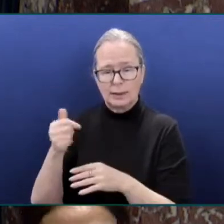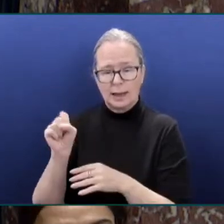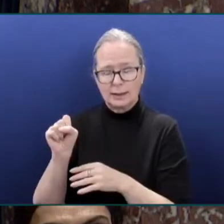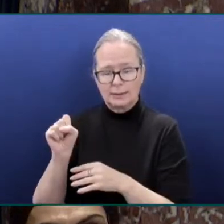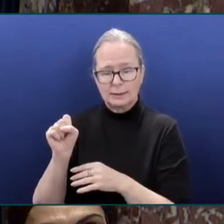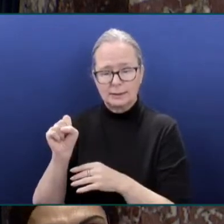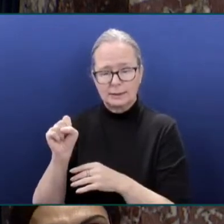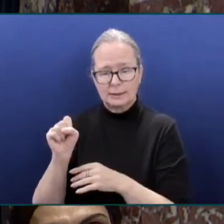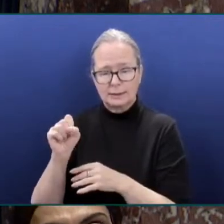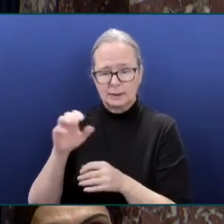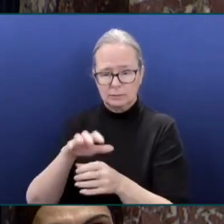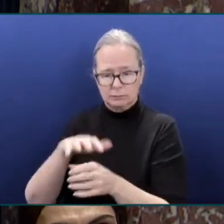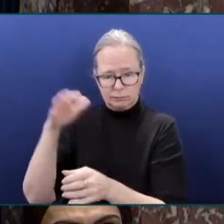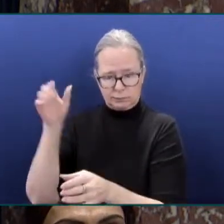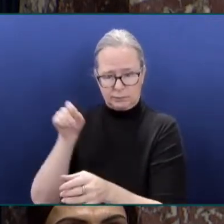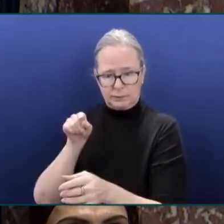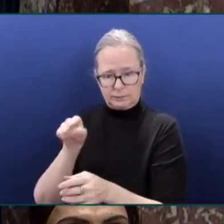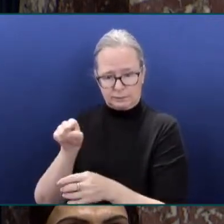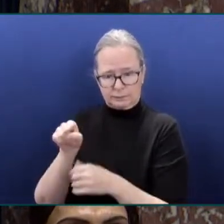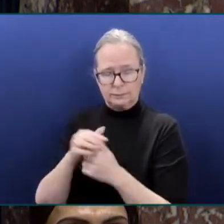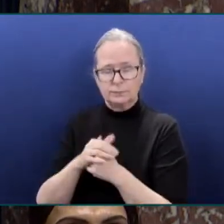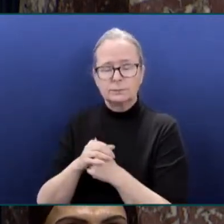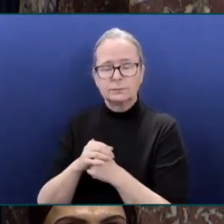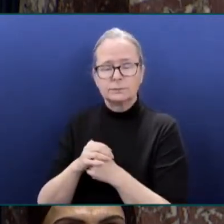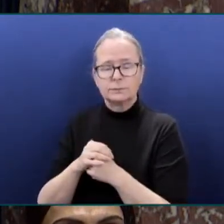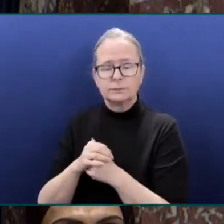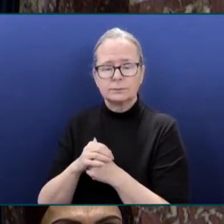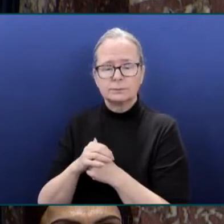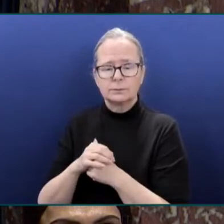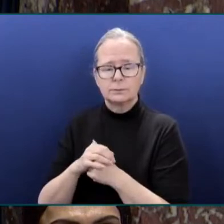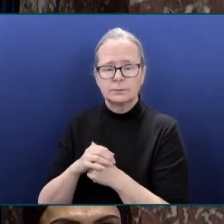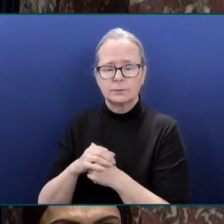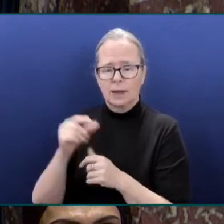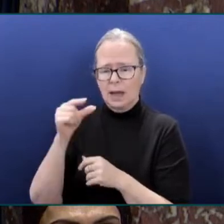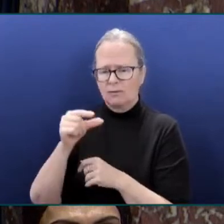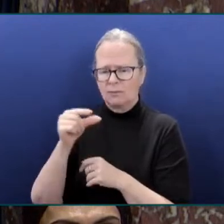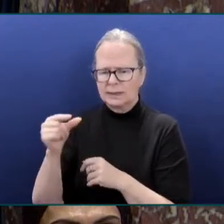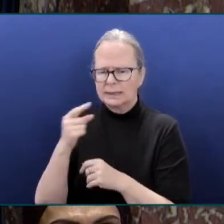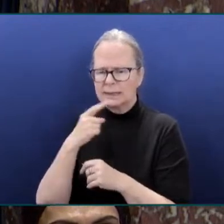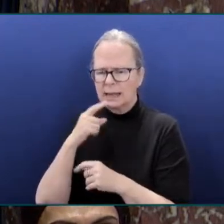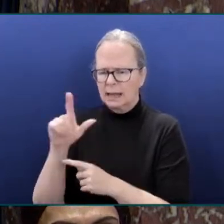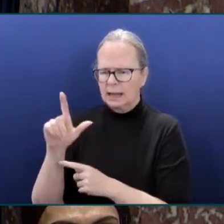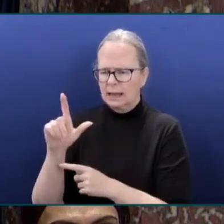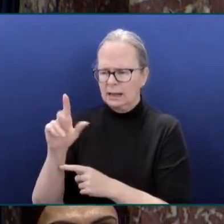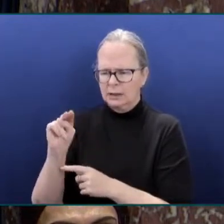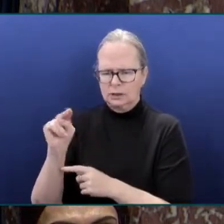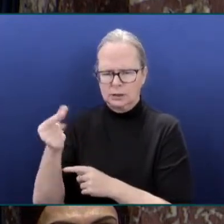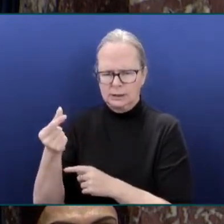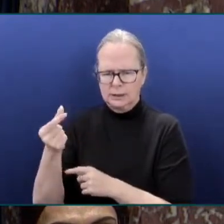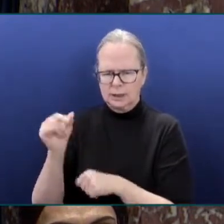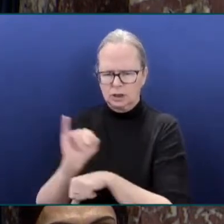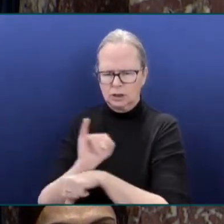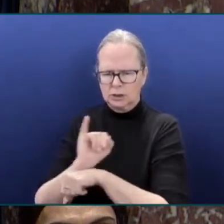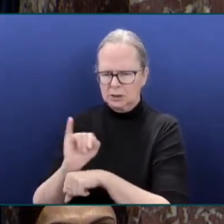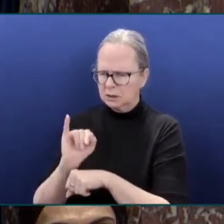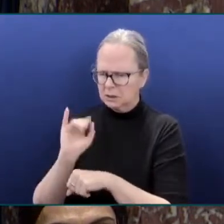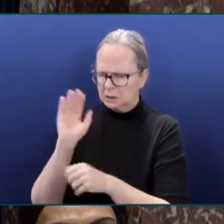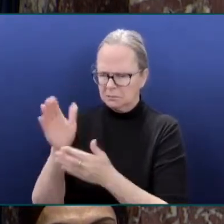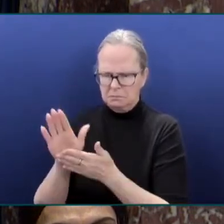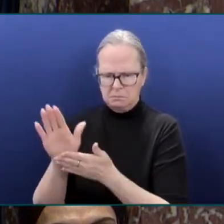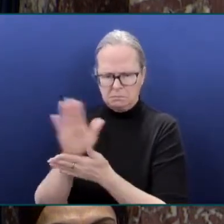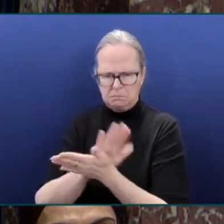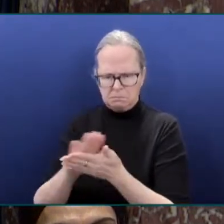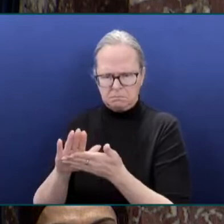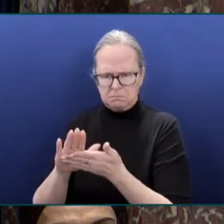promotes LNG as clean, we can't escape reality. Exploiting these fossil fuels is contributing to